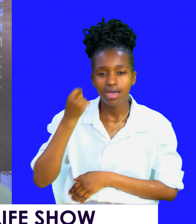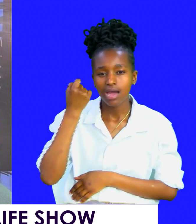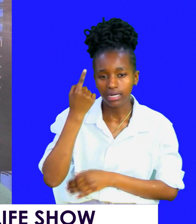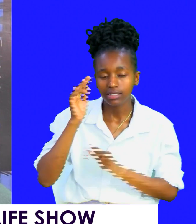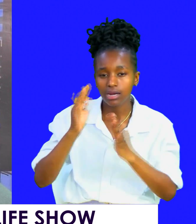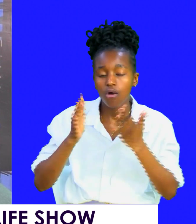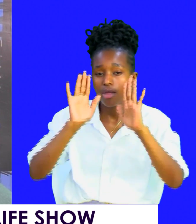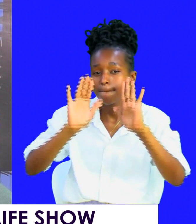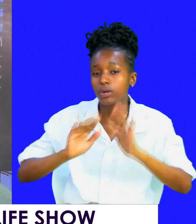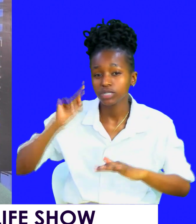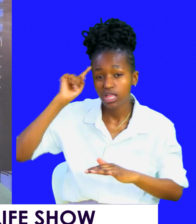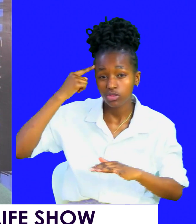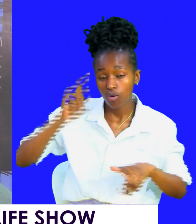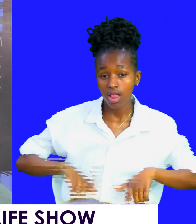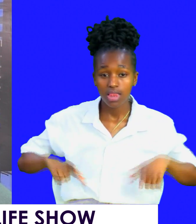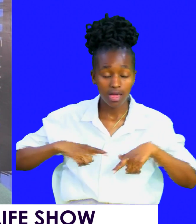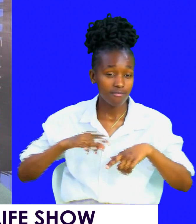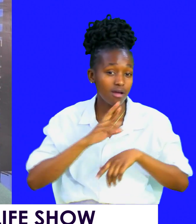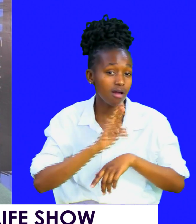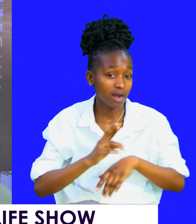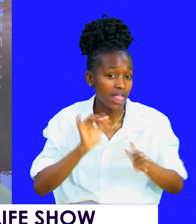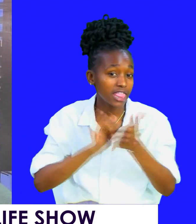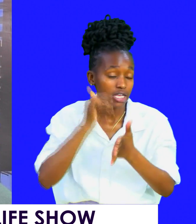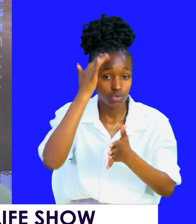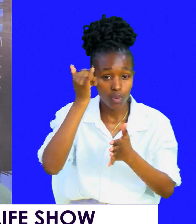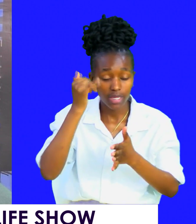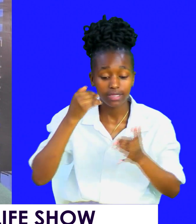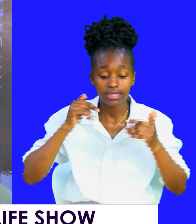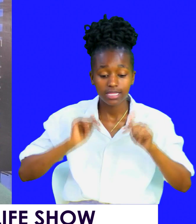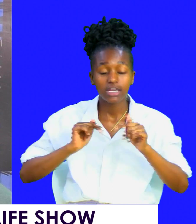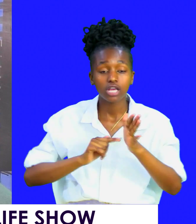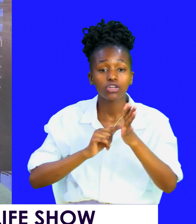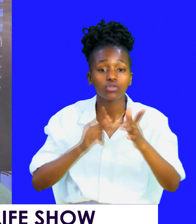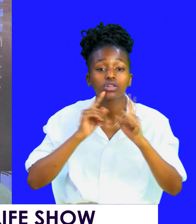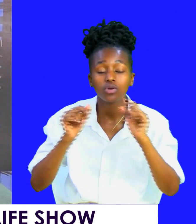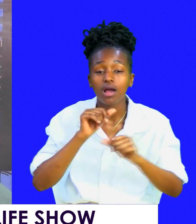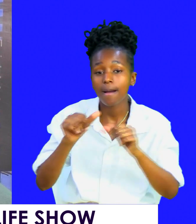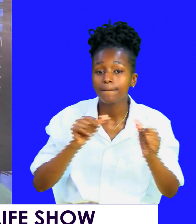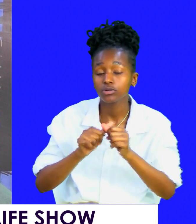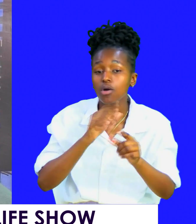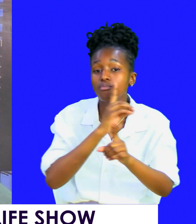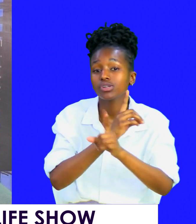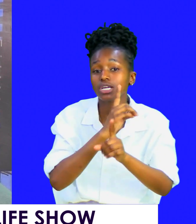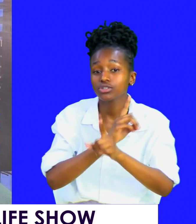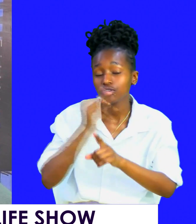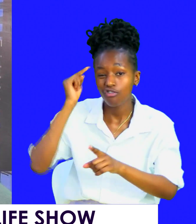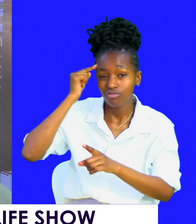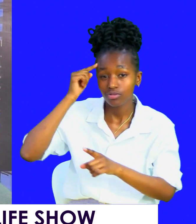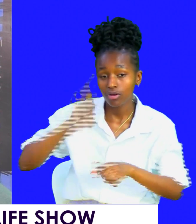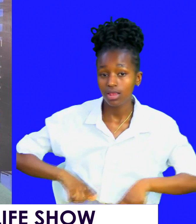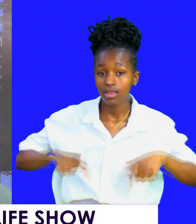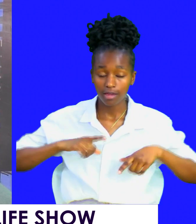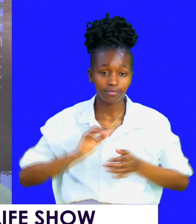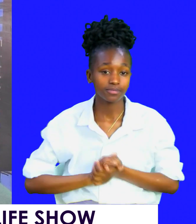are. And that is why this show addresses the protection of your thought life. You see, when I see you go to